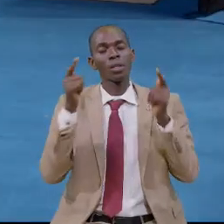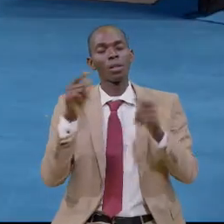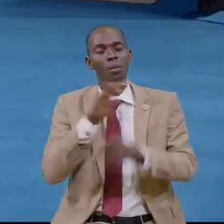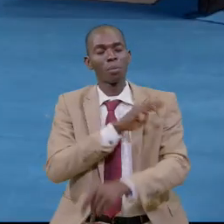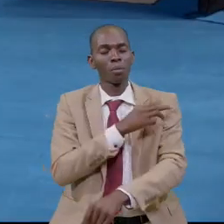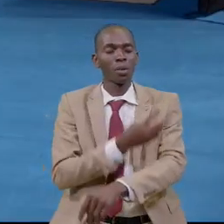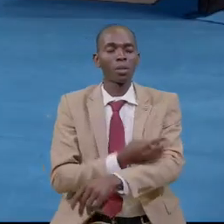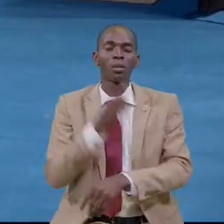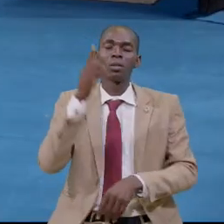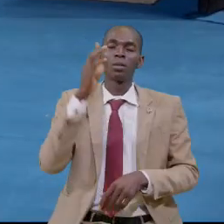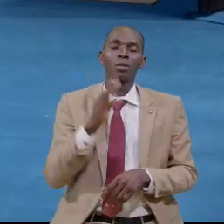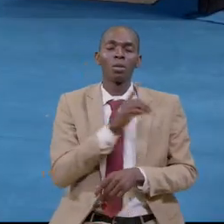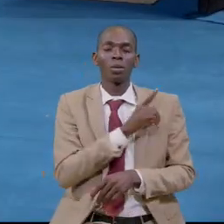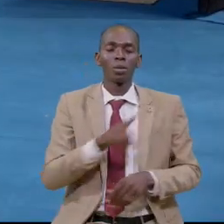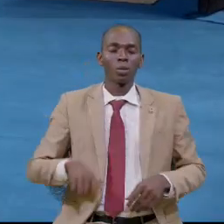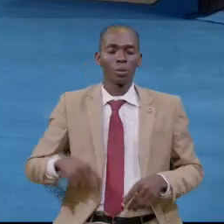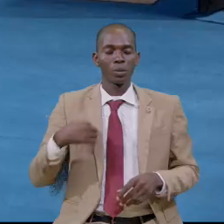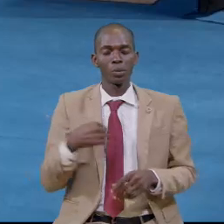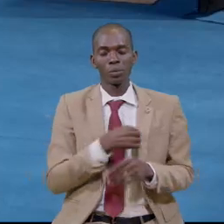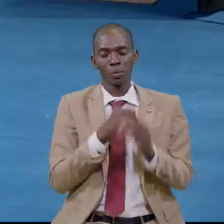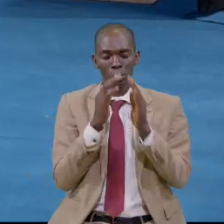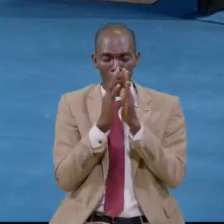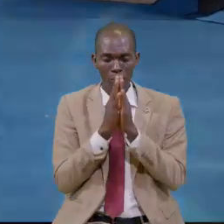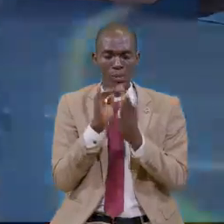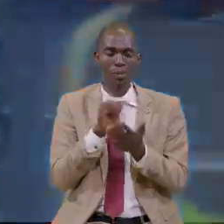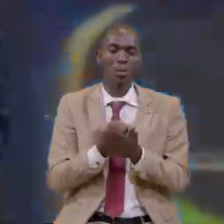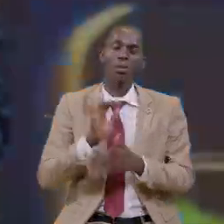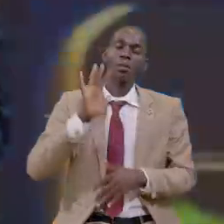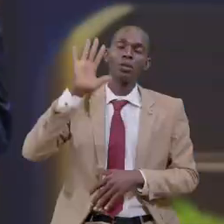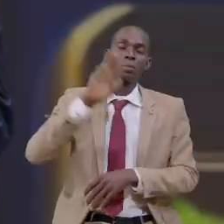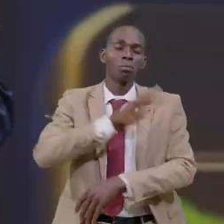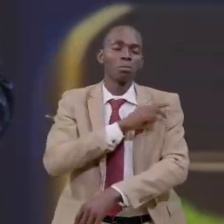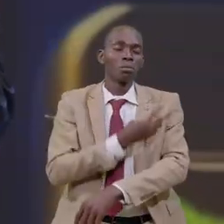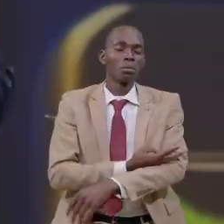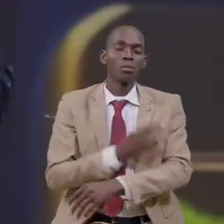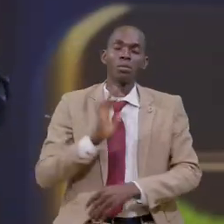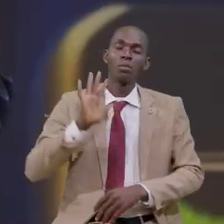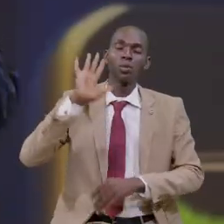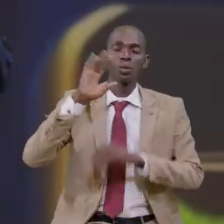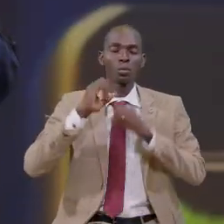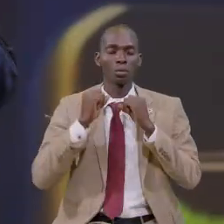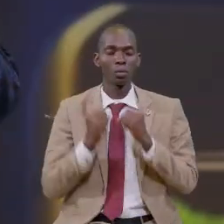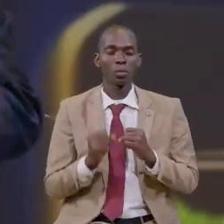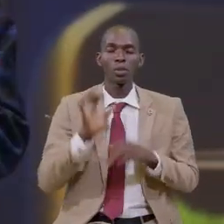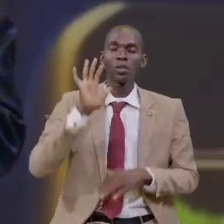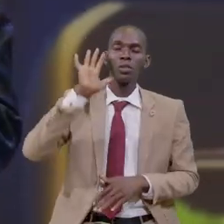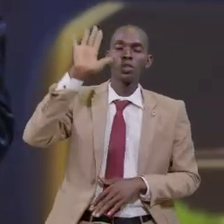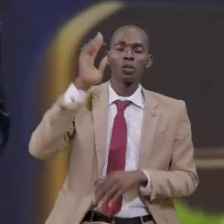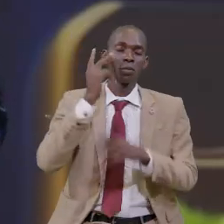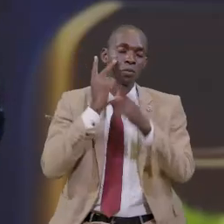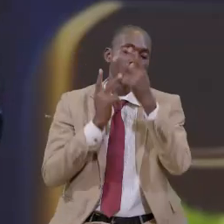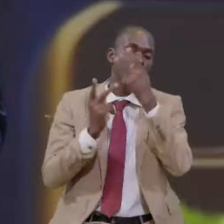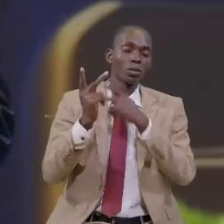we pray your might, your power, your vision, and this